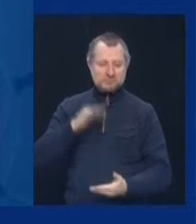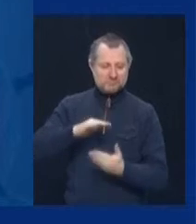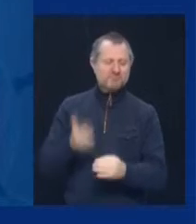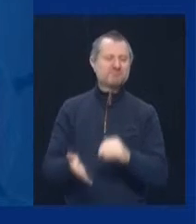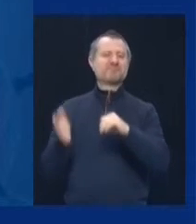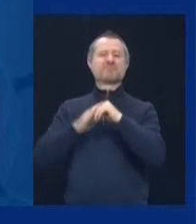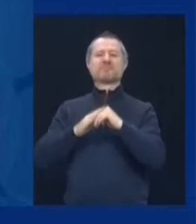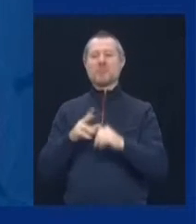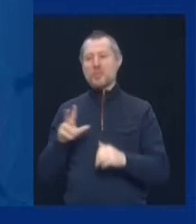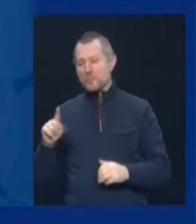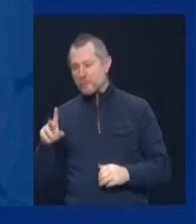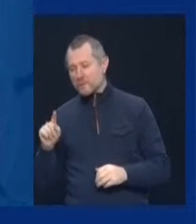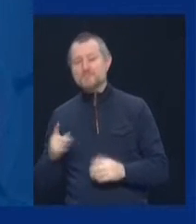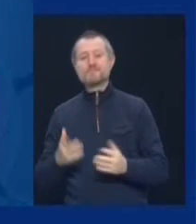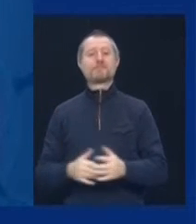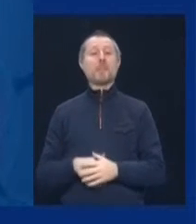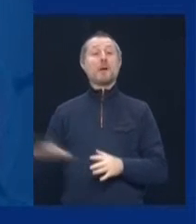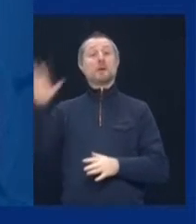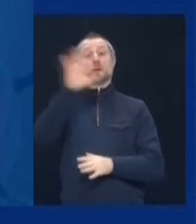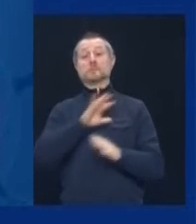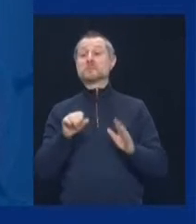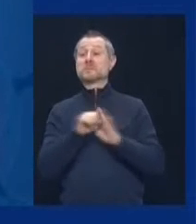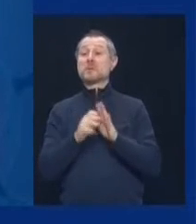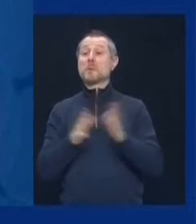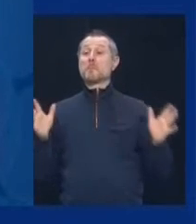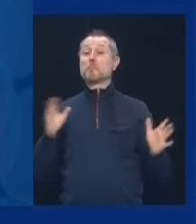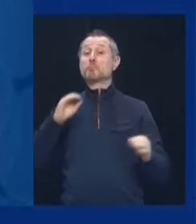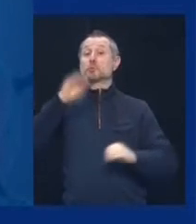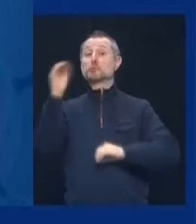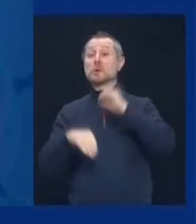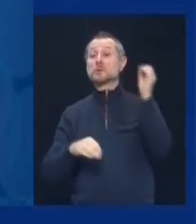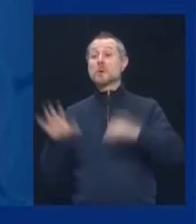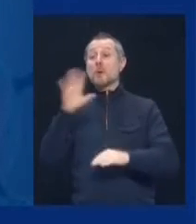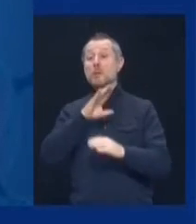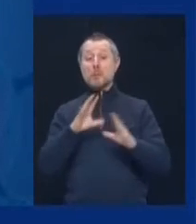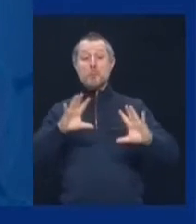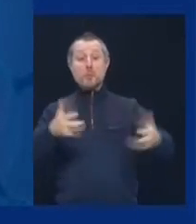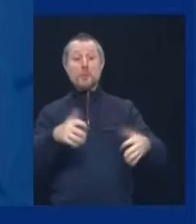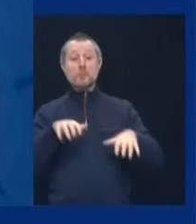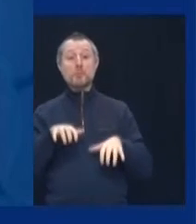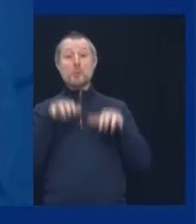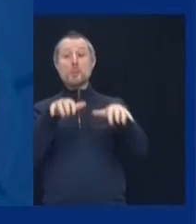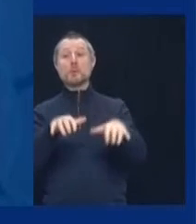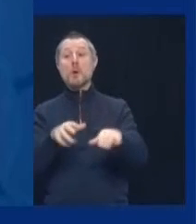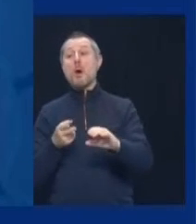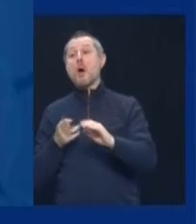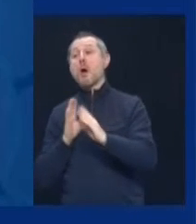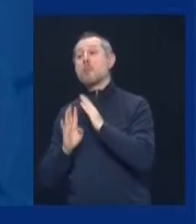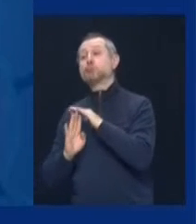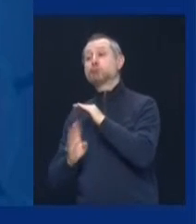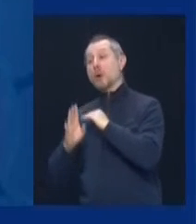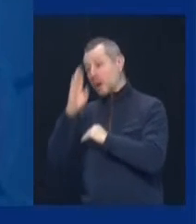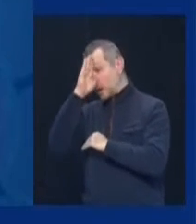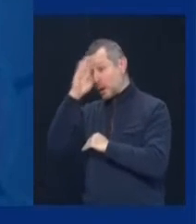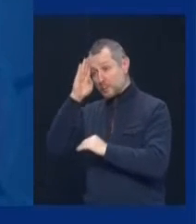Percent of population hospitalized. This is